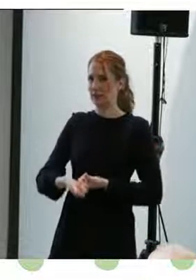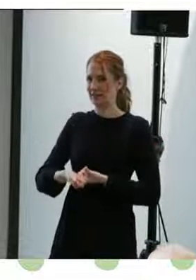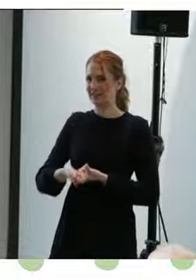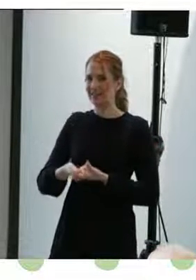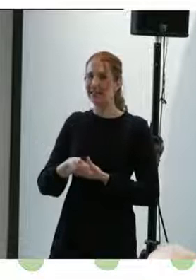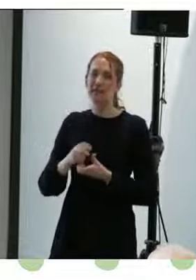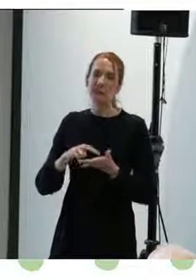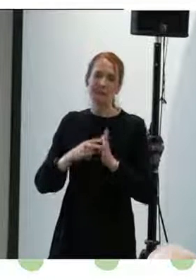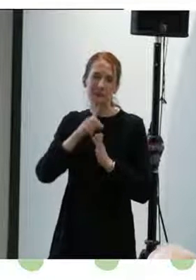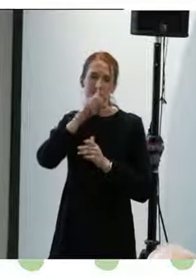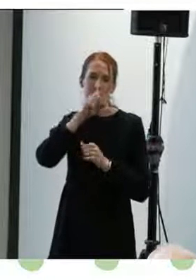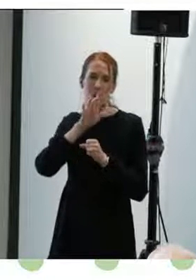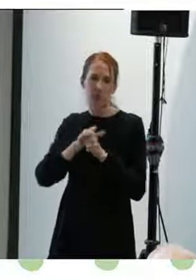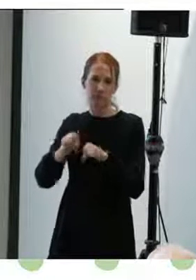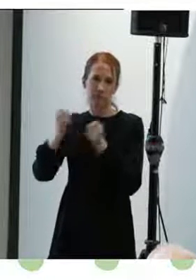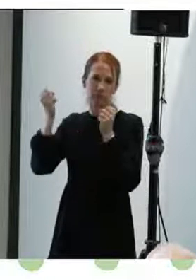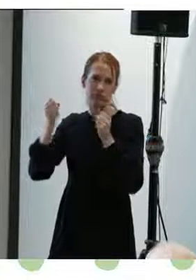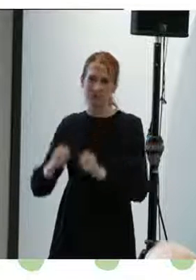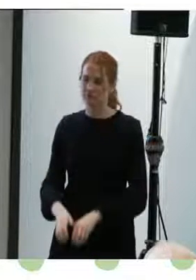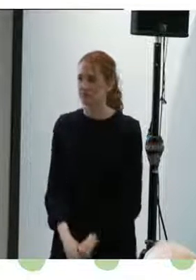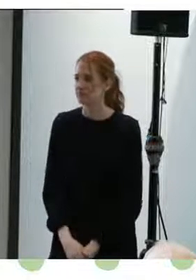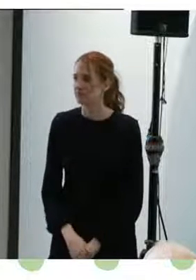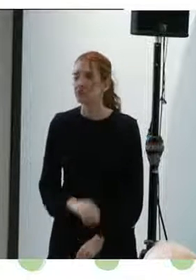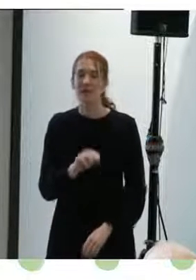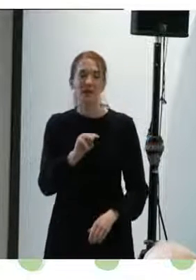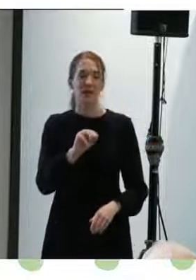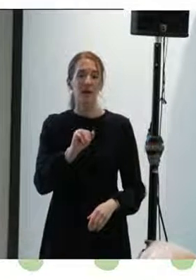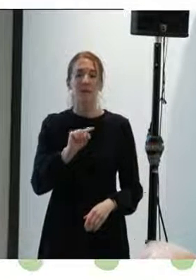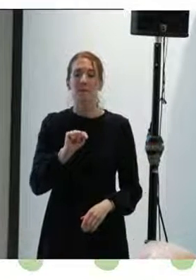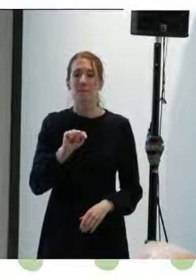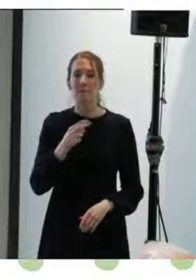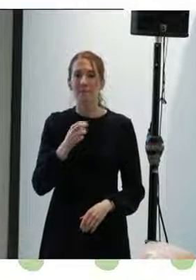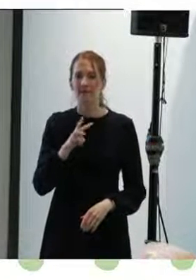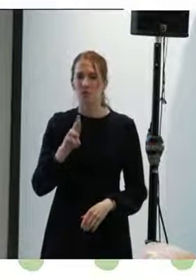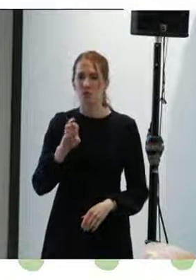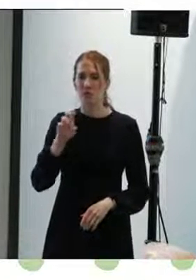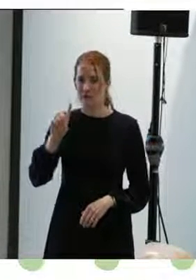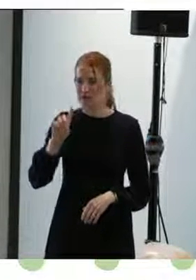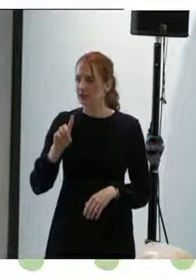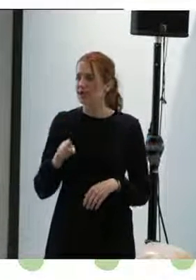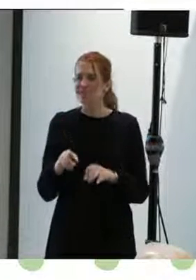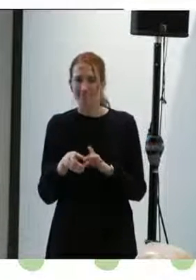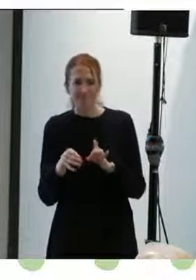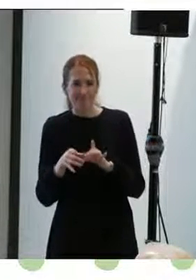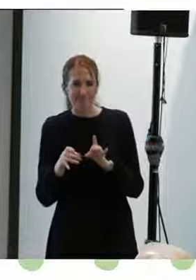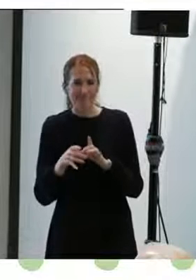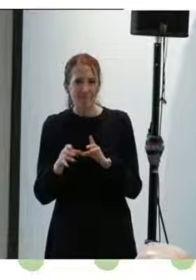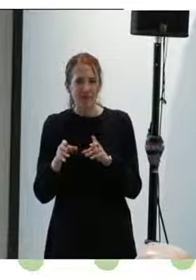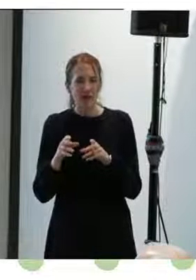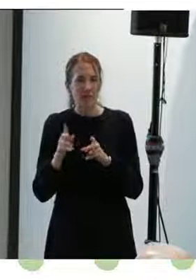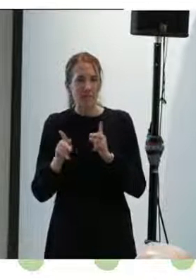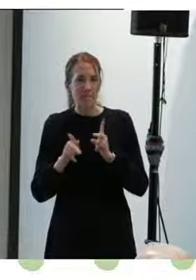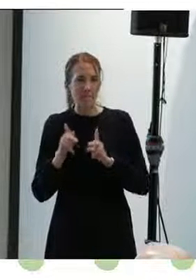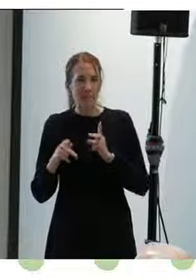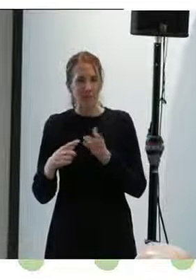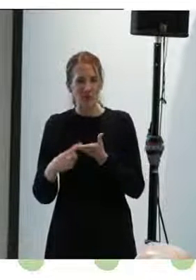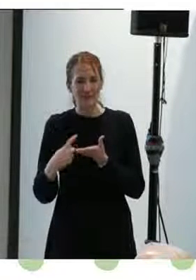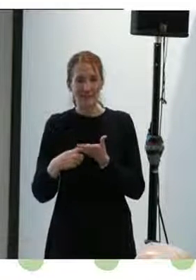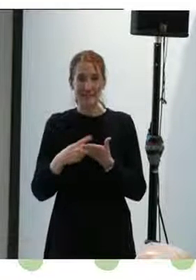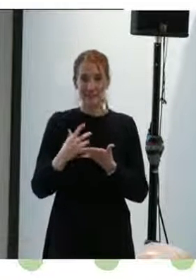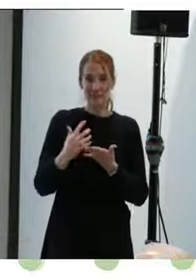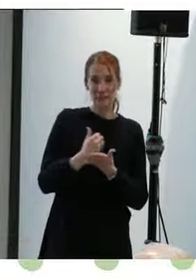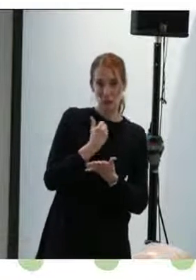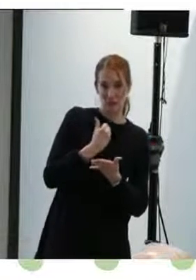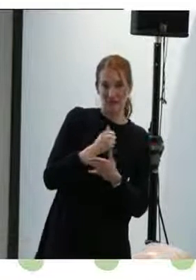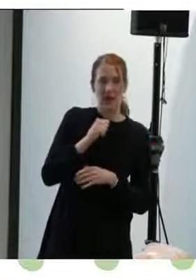broken promises, I would say. You talked briefly about people distinguishing between the deserving and the undeserving. Could you